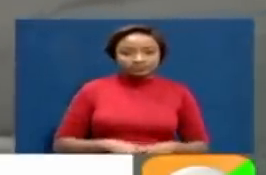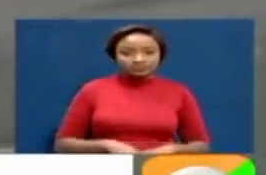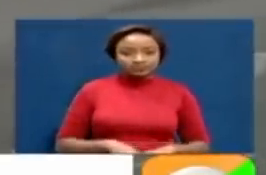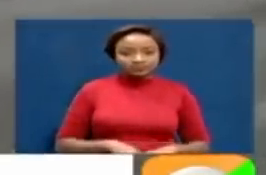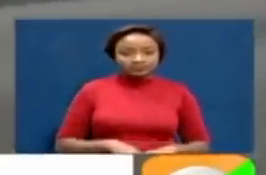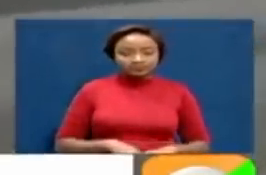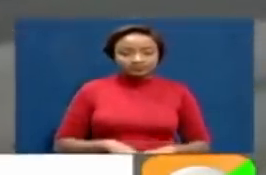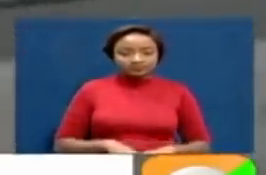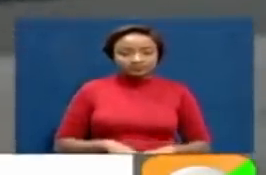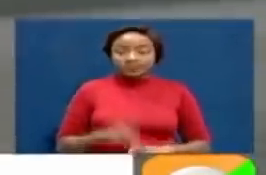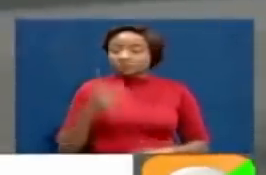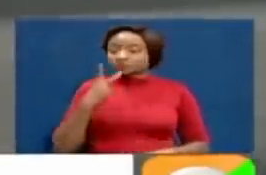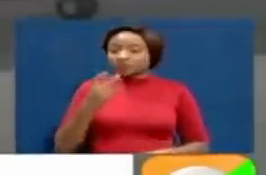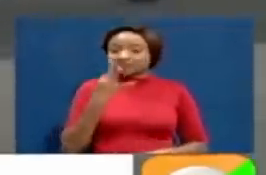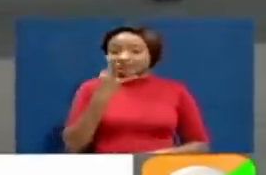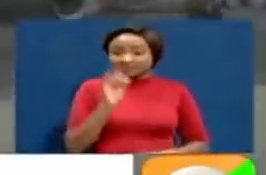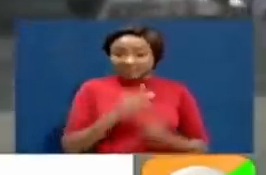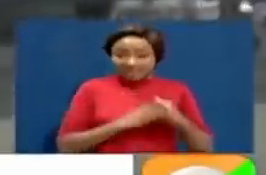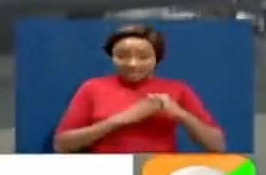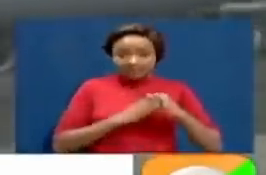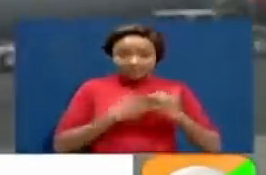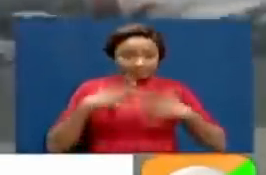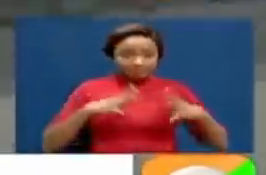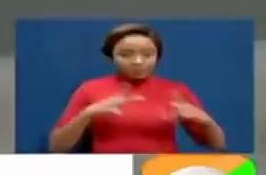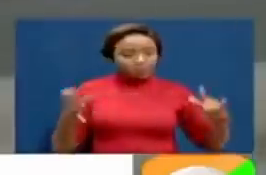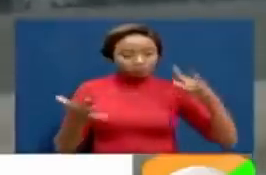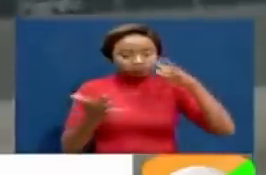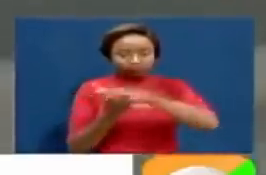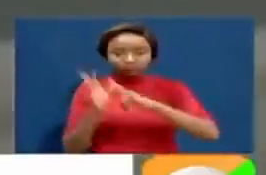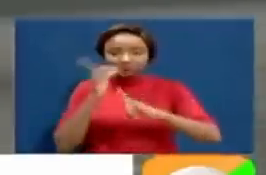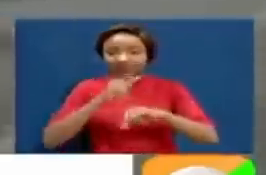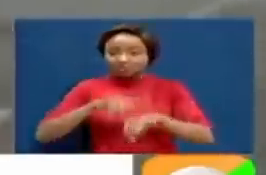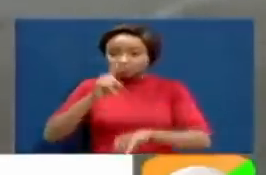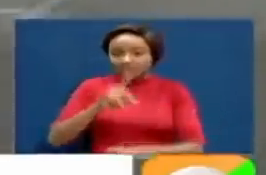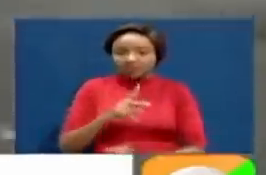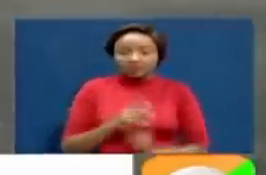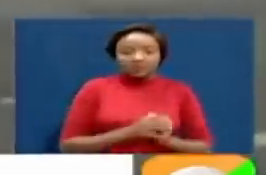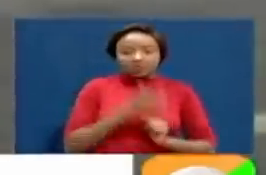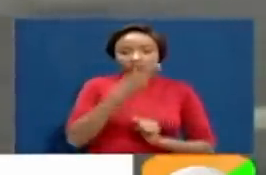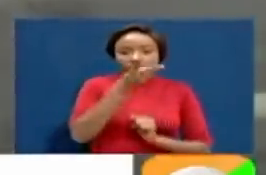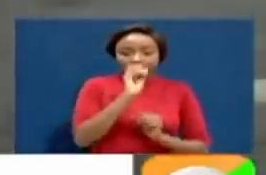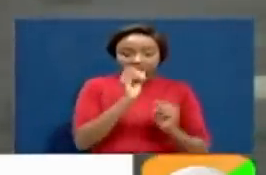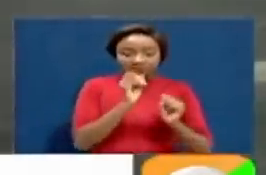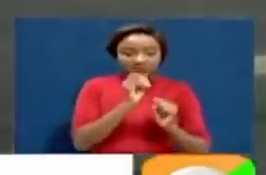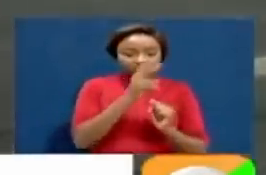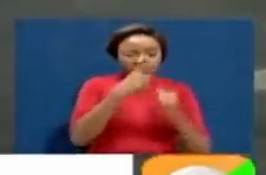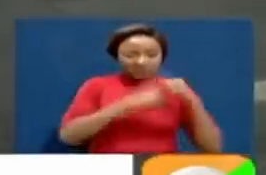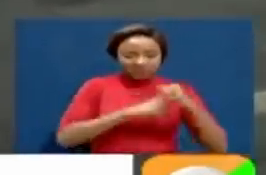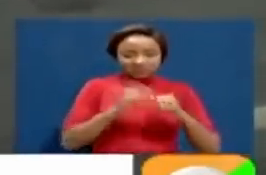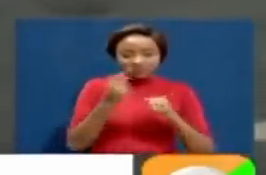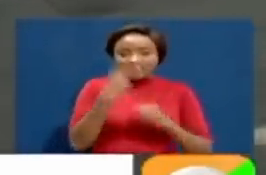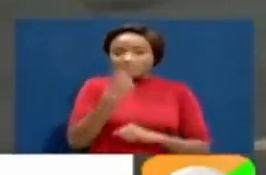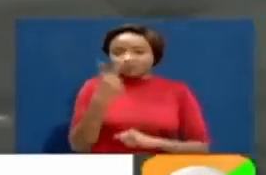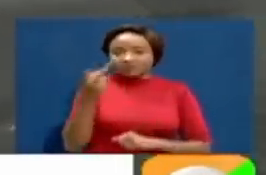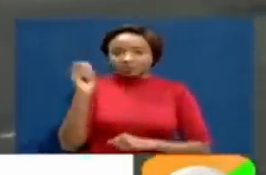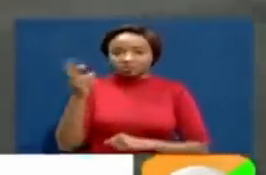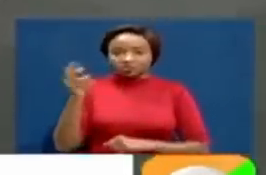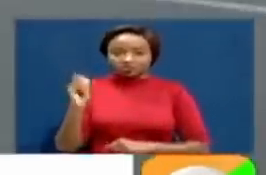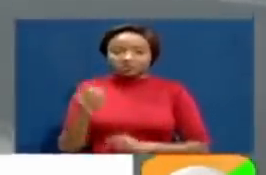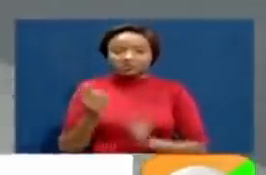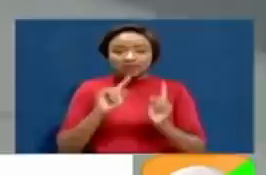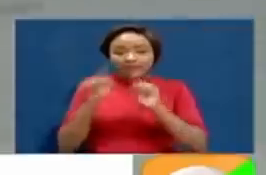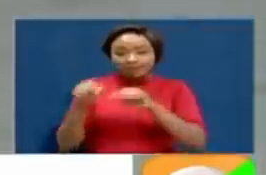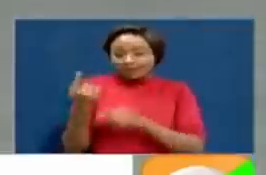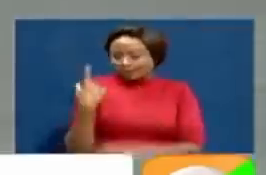The 239 passengers that landed on the 26th of February 2020 at the Jomo Kenyatta International Airport early